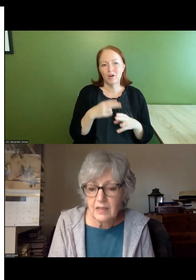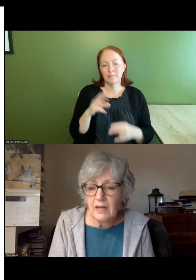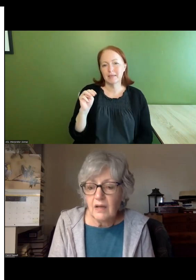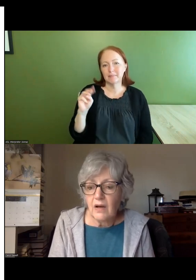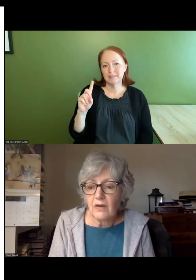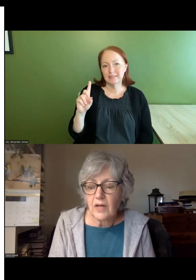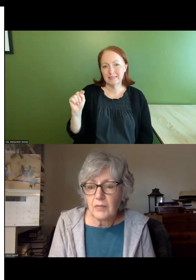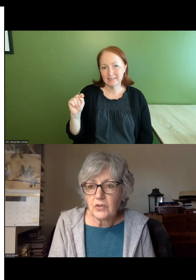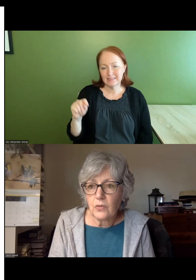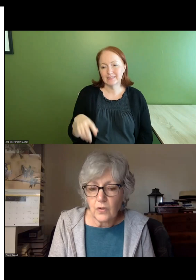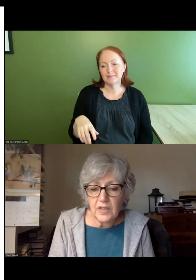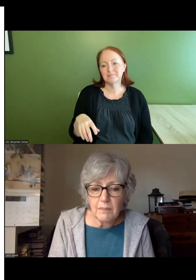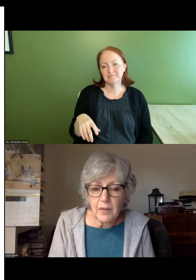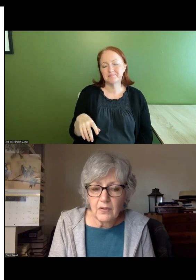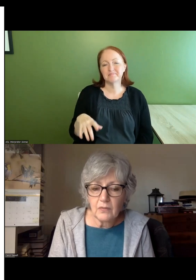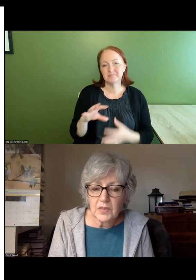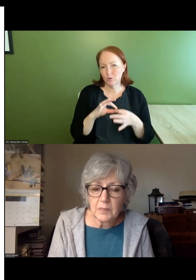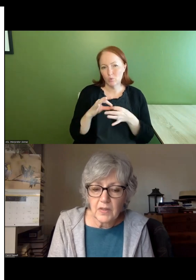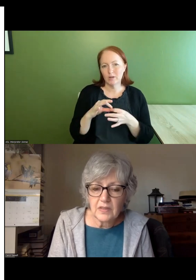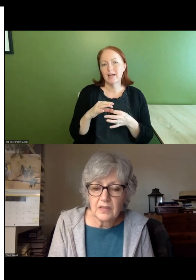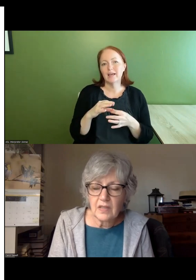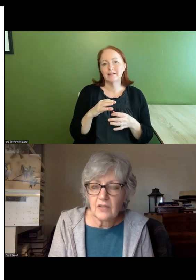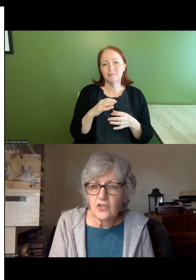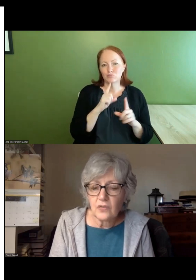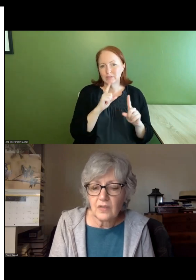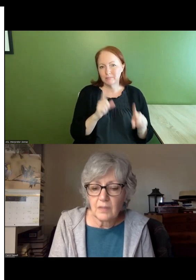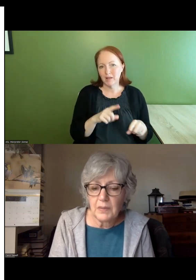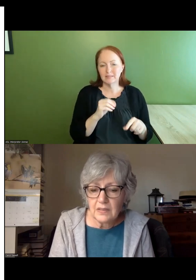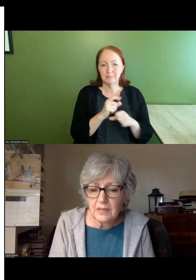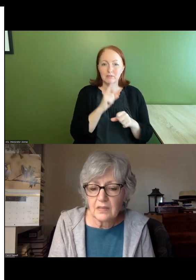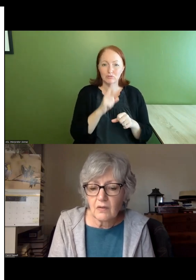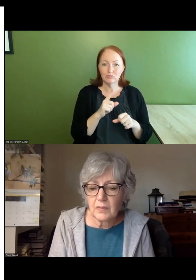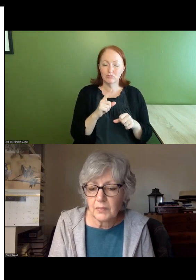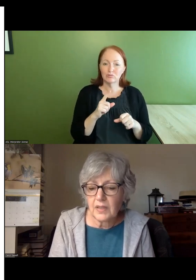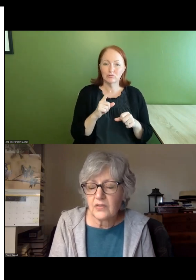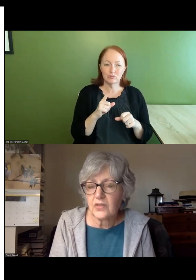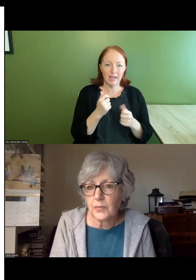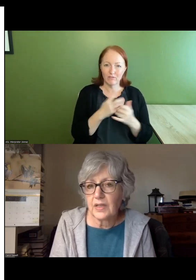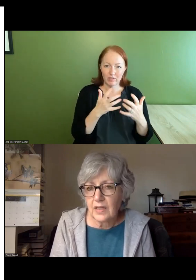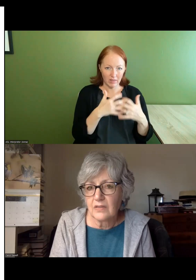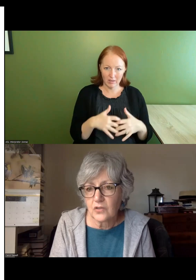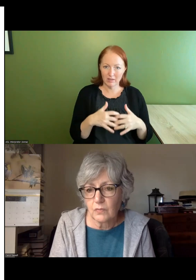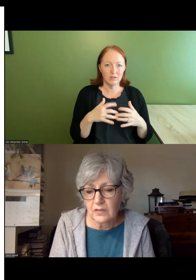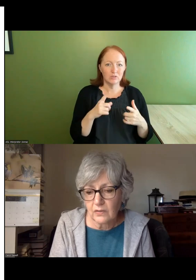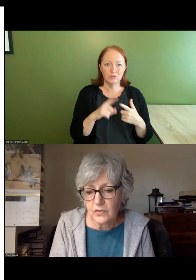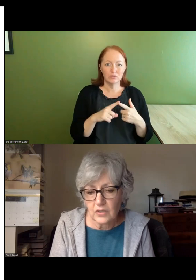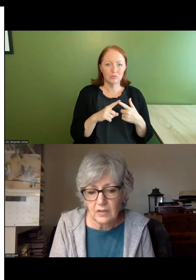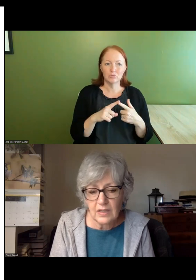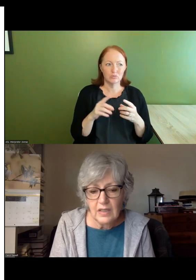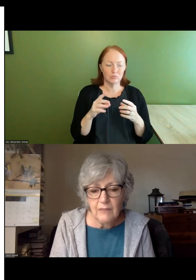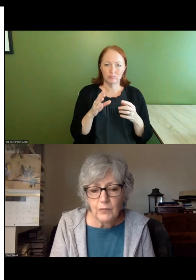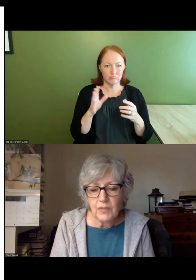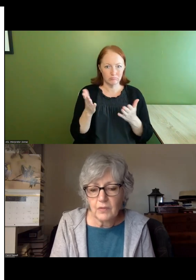MDTs, are able to coordinate partner responses and assure that the pieces are in place to bring a case to